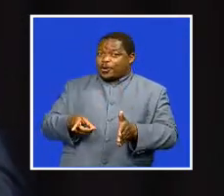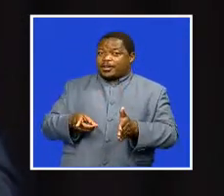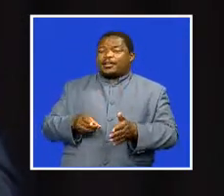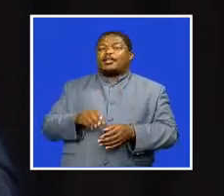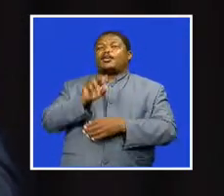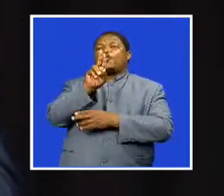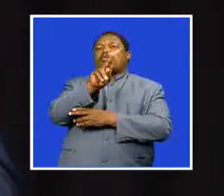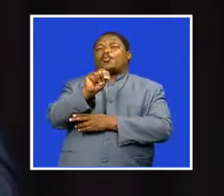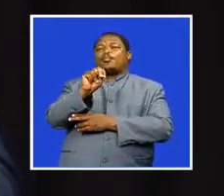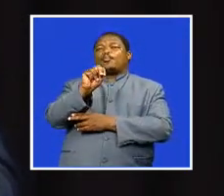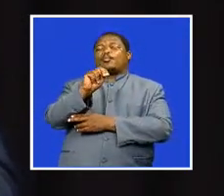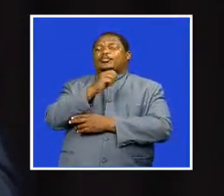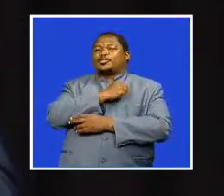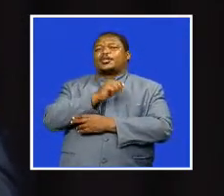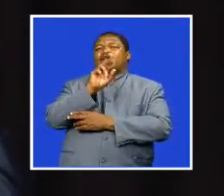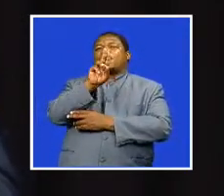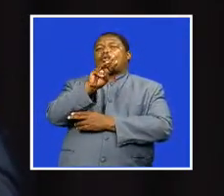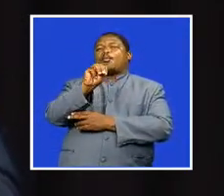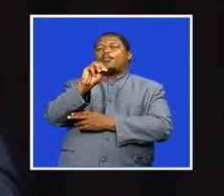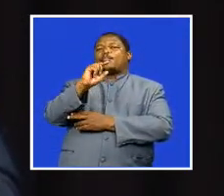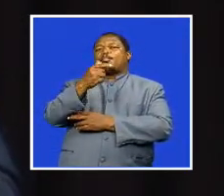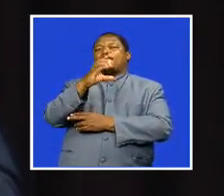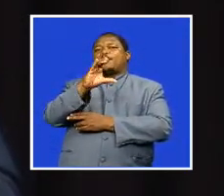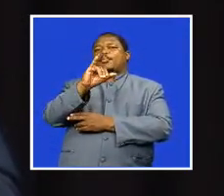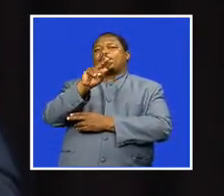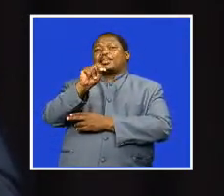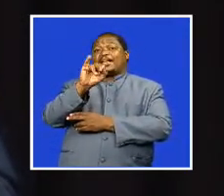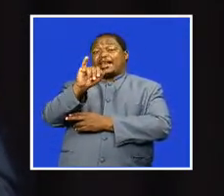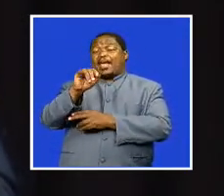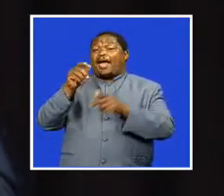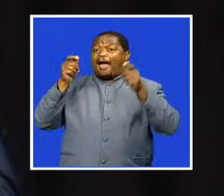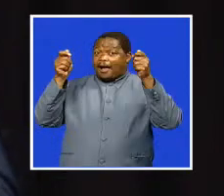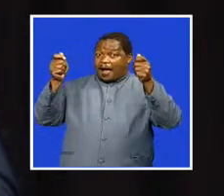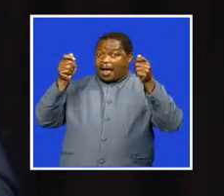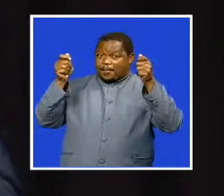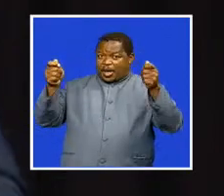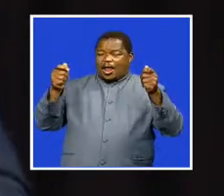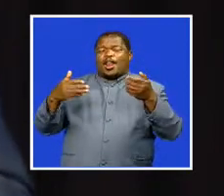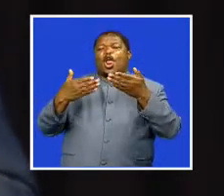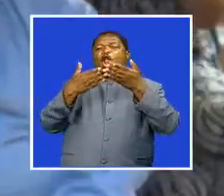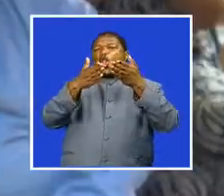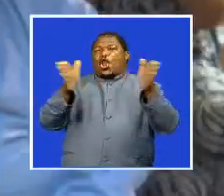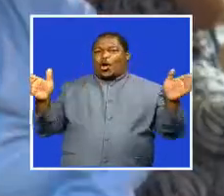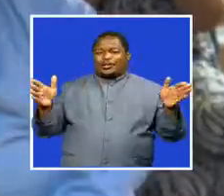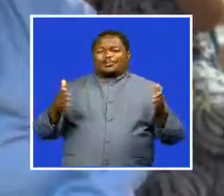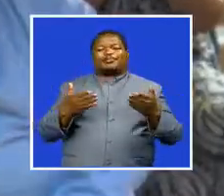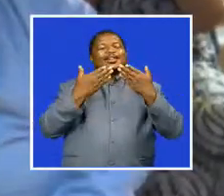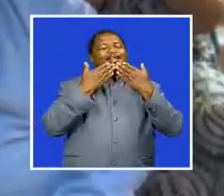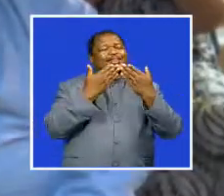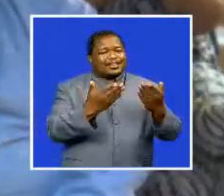Campaign officially launched. Siyabonga. Thank you. May God bless you.